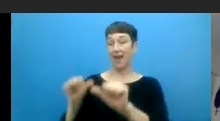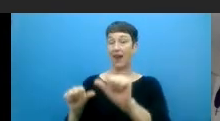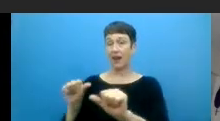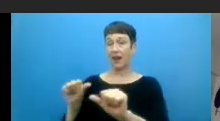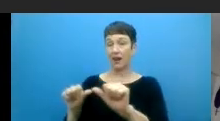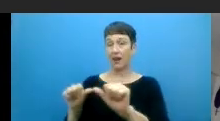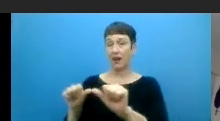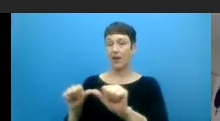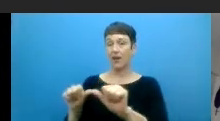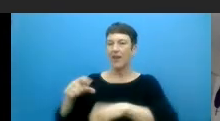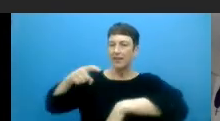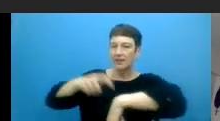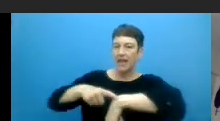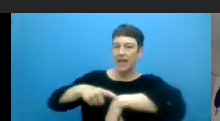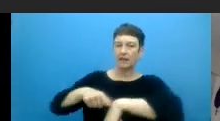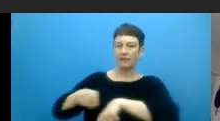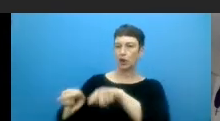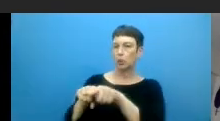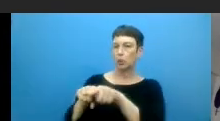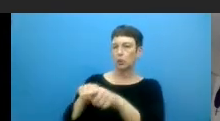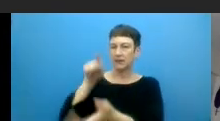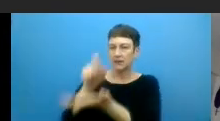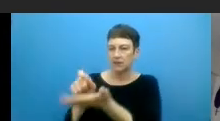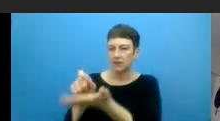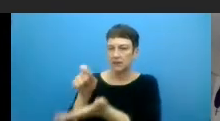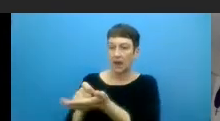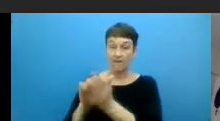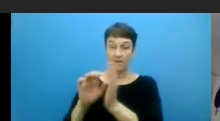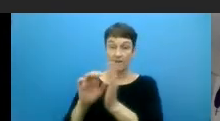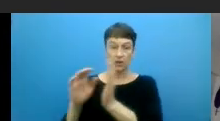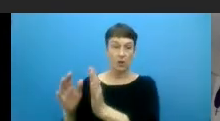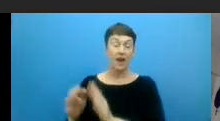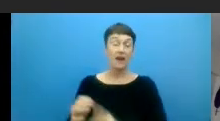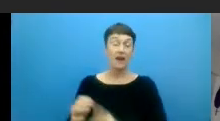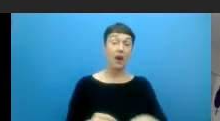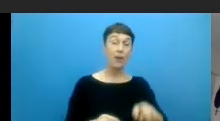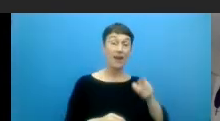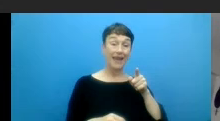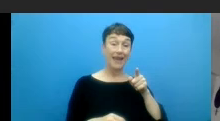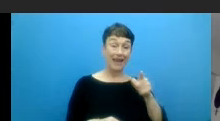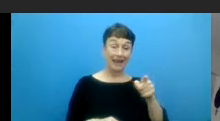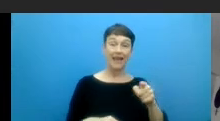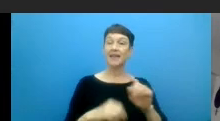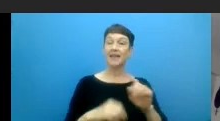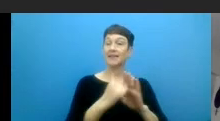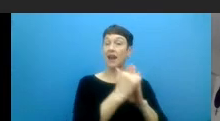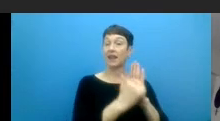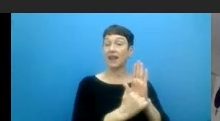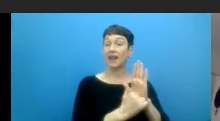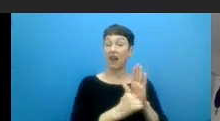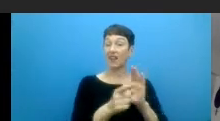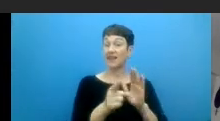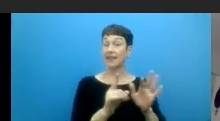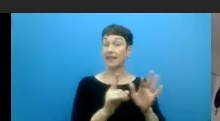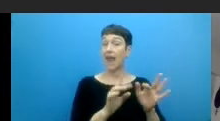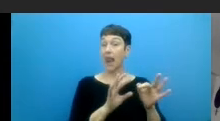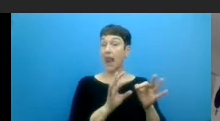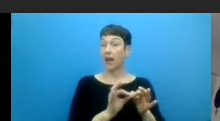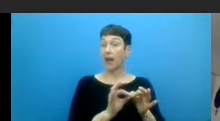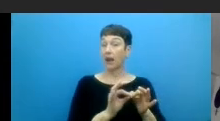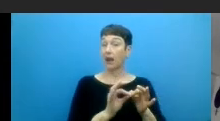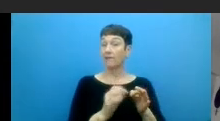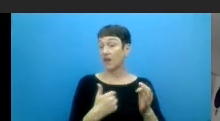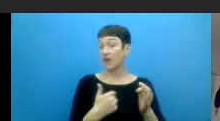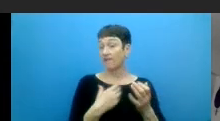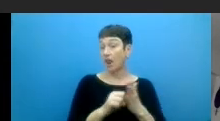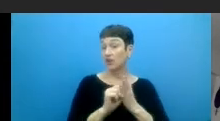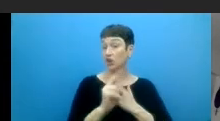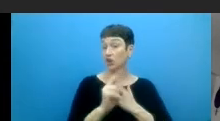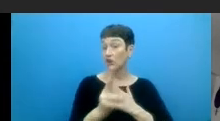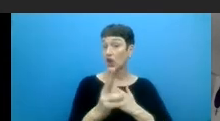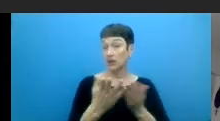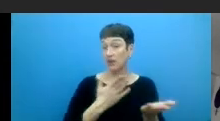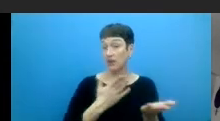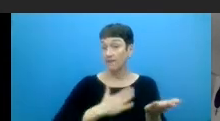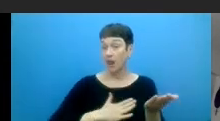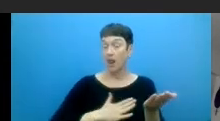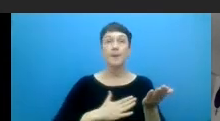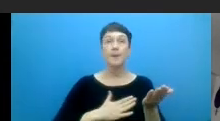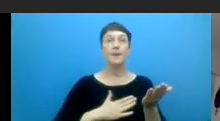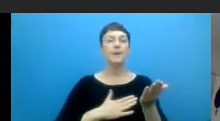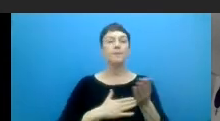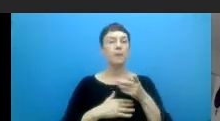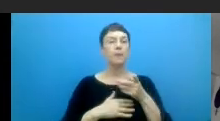So what this particular article, and this is the link which I can send on if you're interested, is that